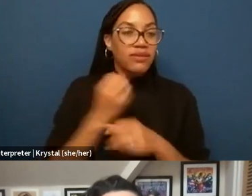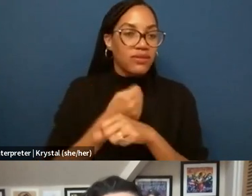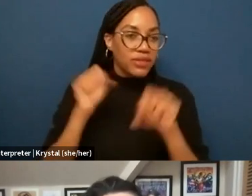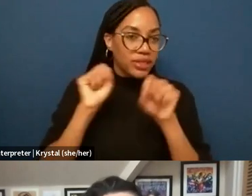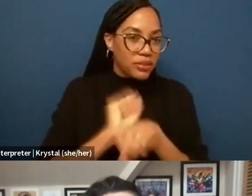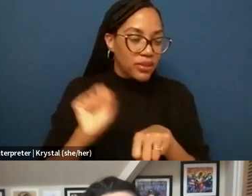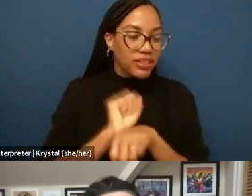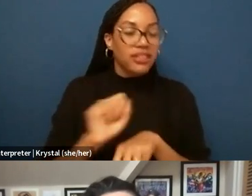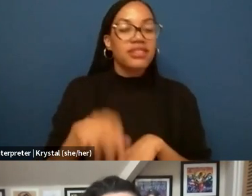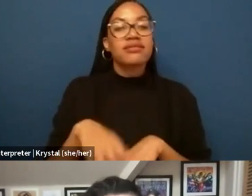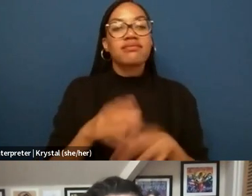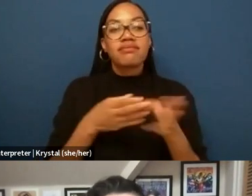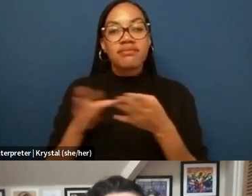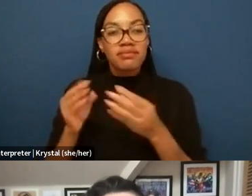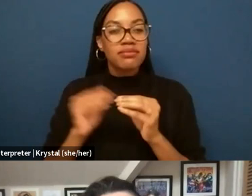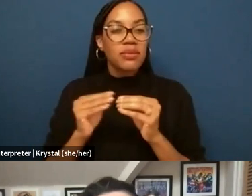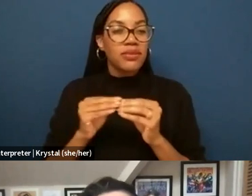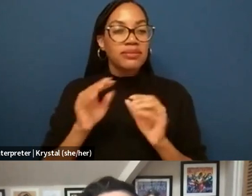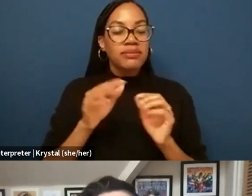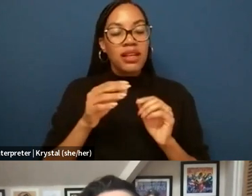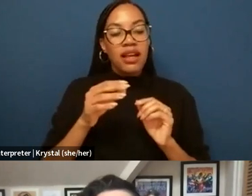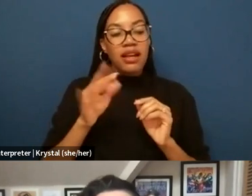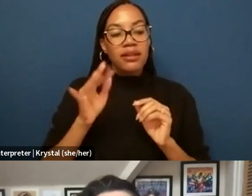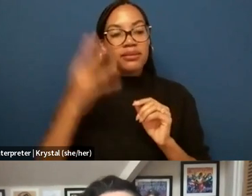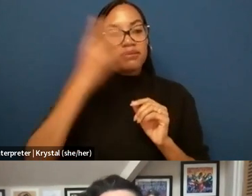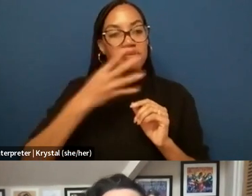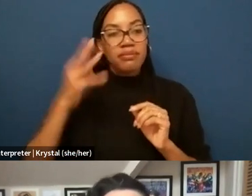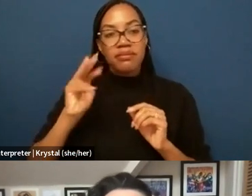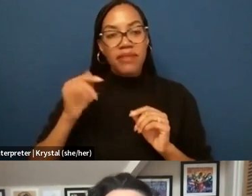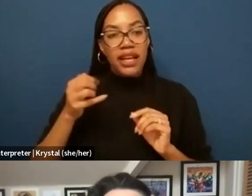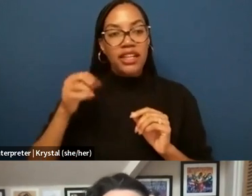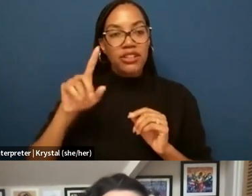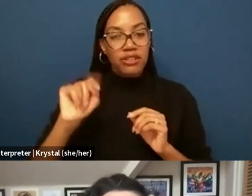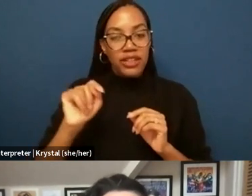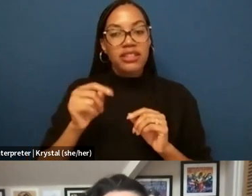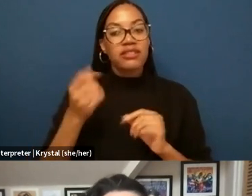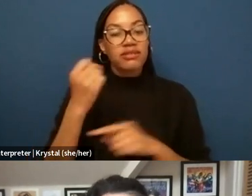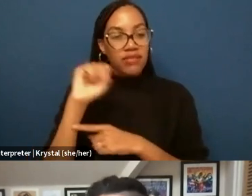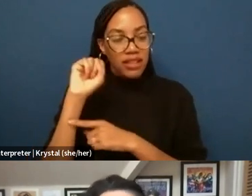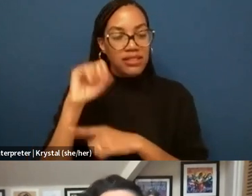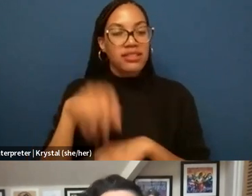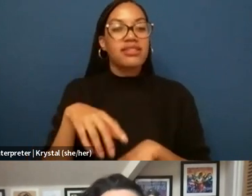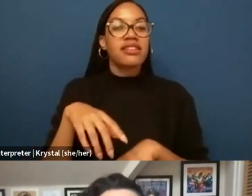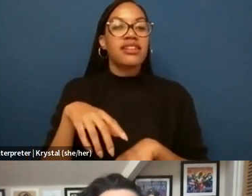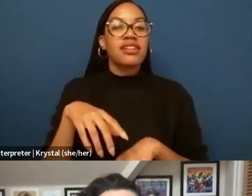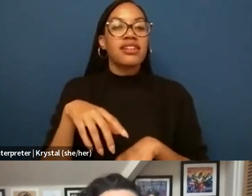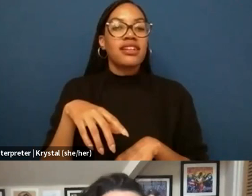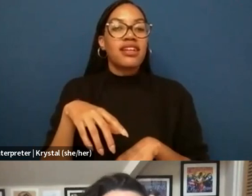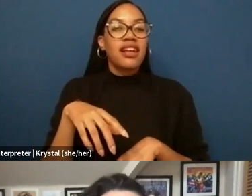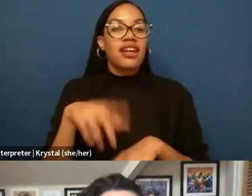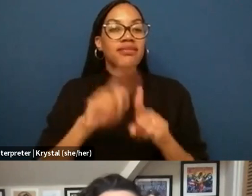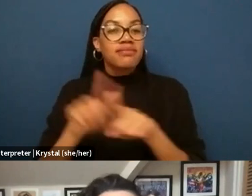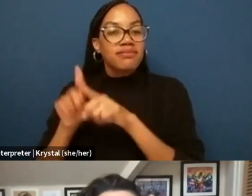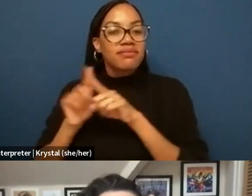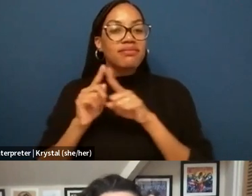more migrant rights and anti-racism as I started to realize the horrible colonial